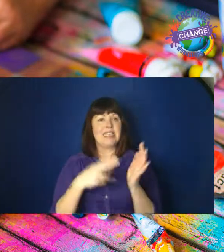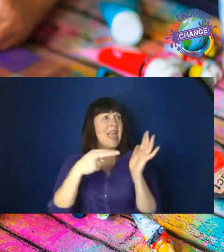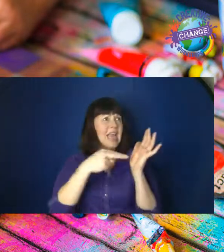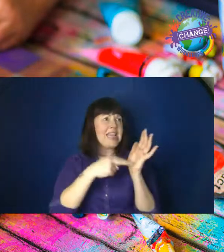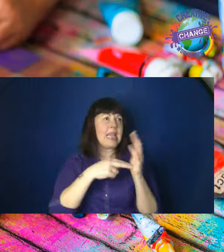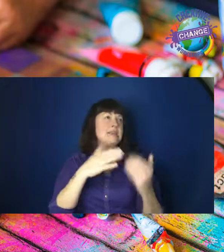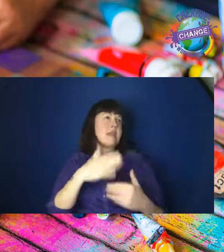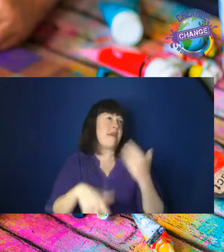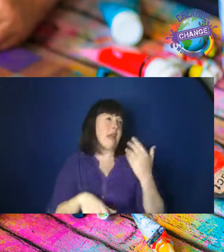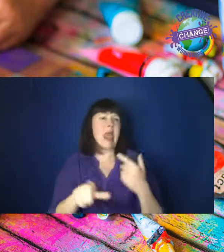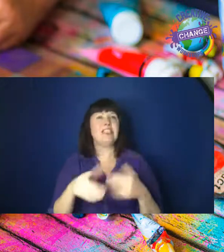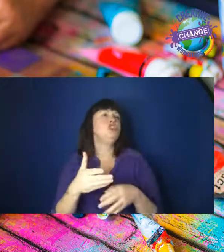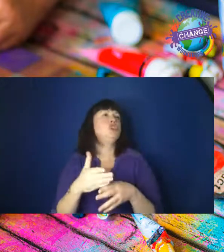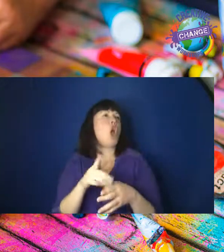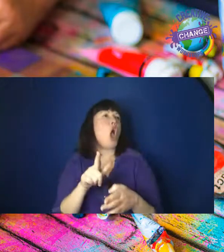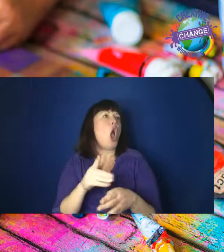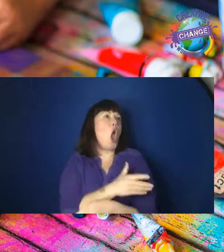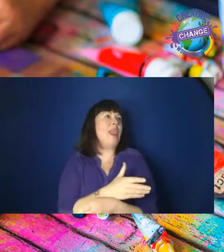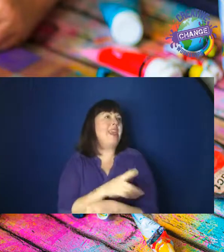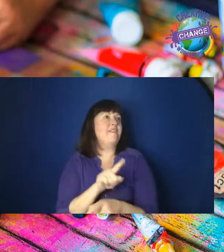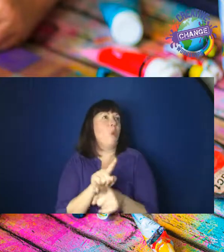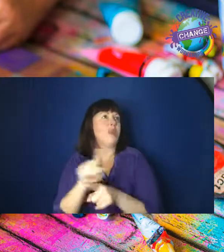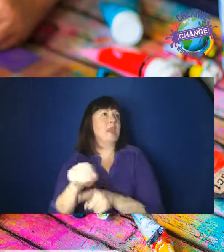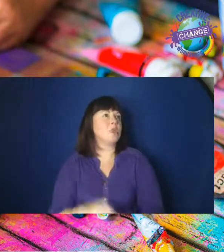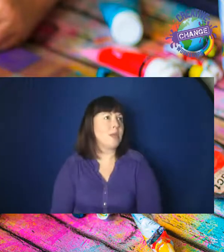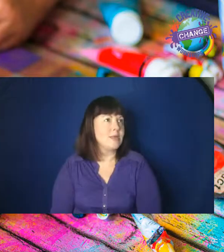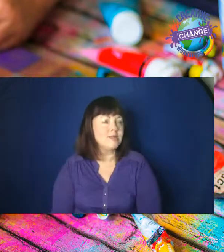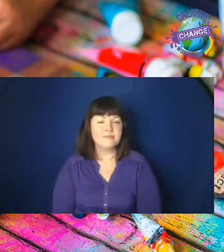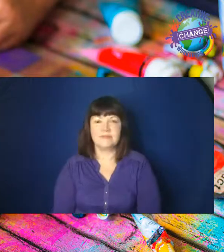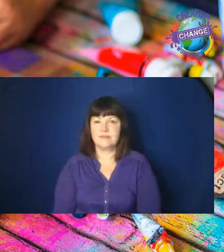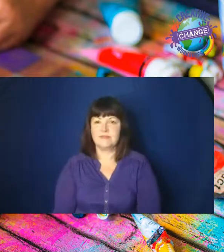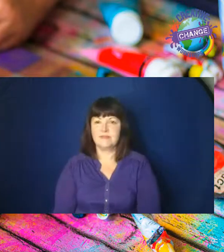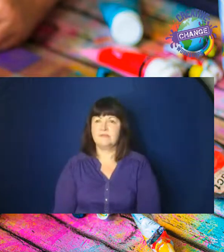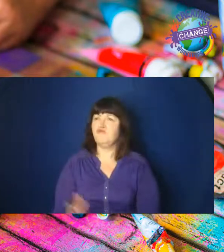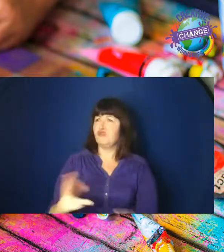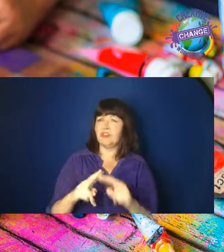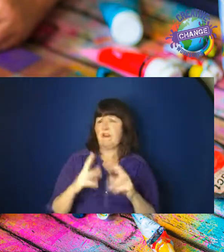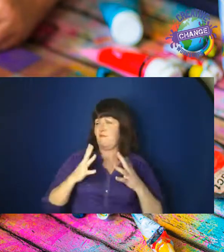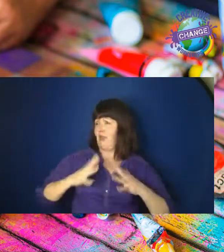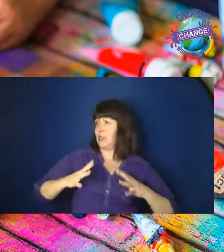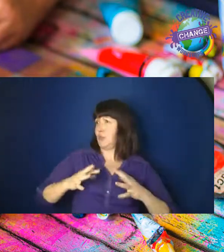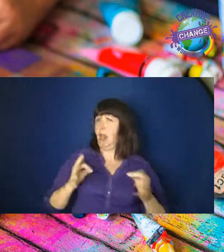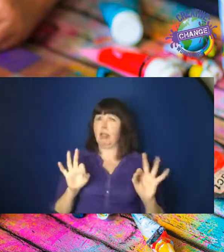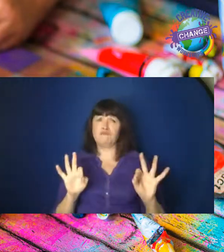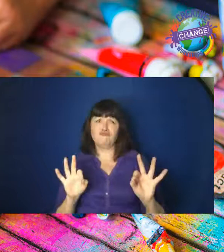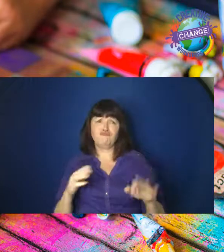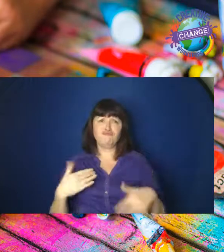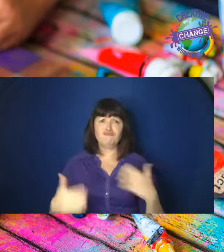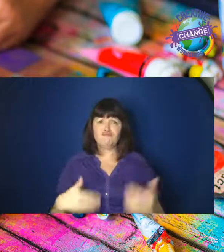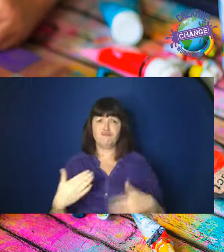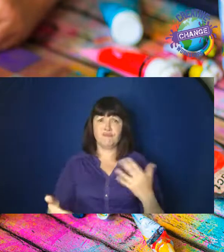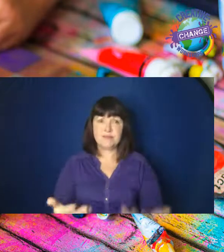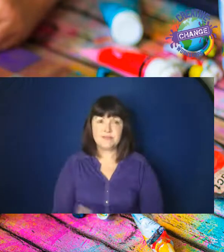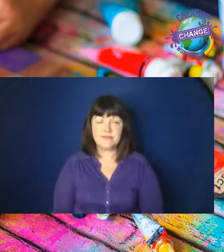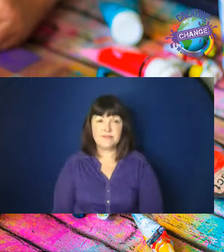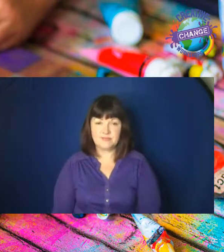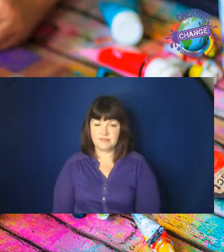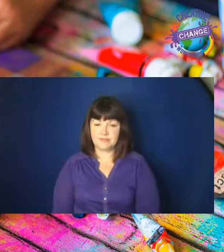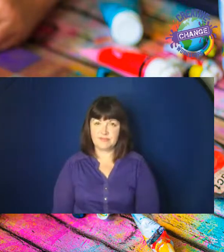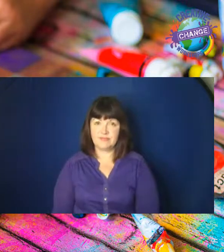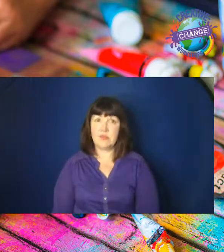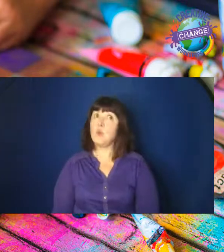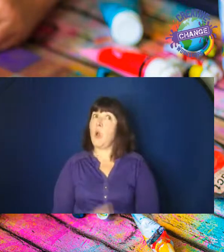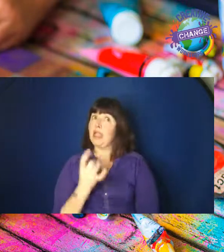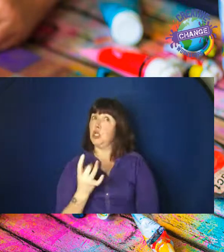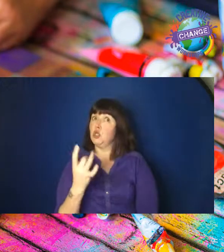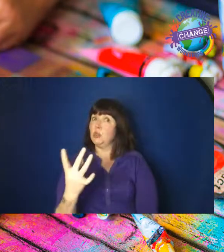early for next week. Love you too. Yes, exactly. She's just fashionable. And she's wearing some very unique costumes. So